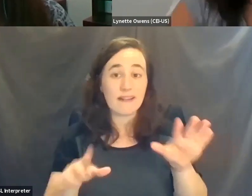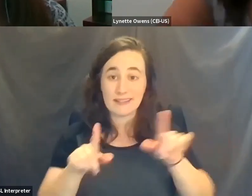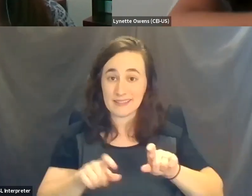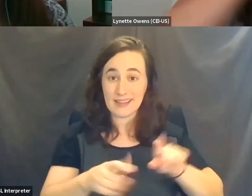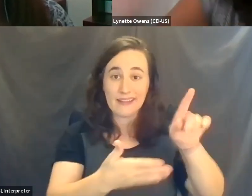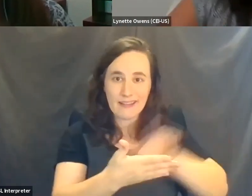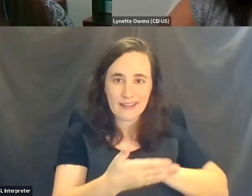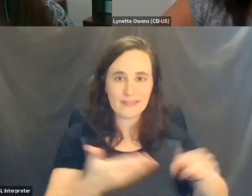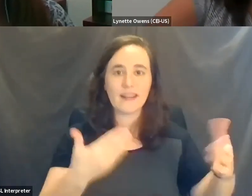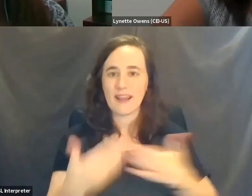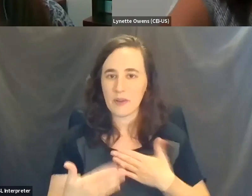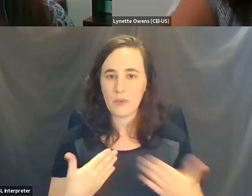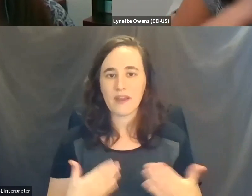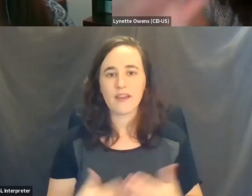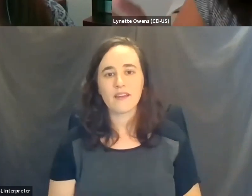year. It's really